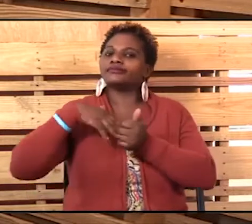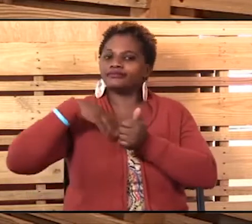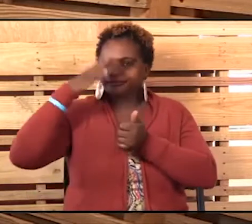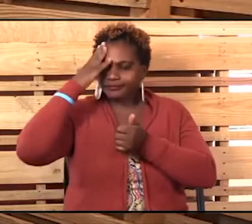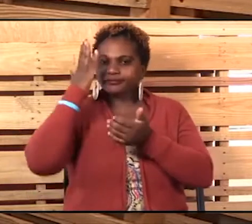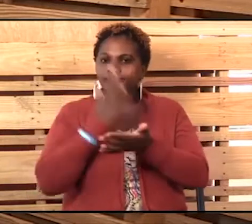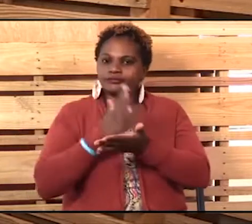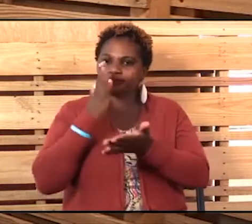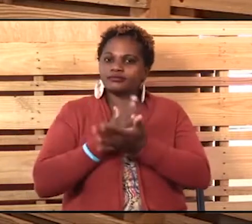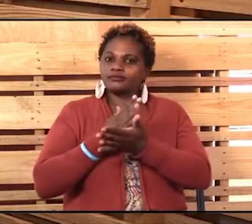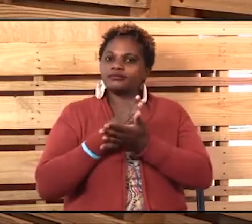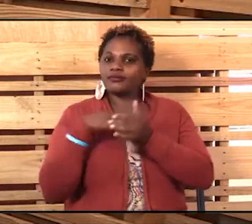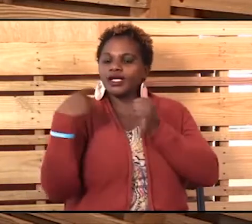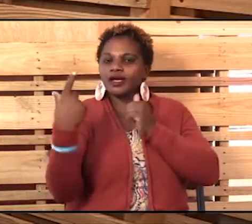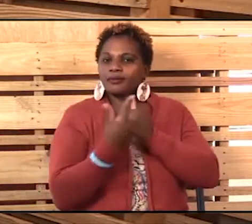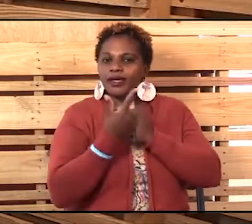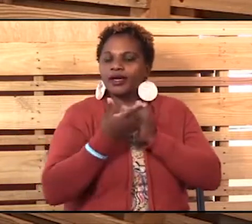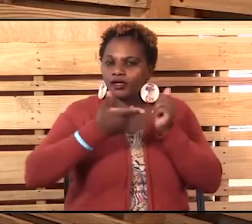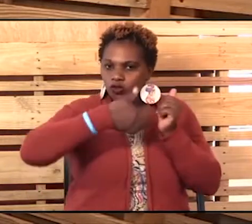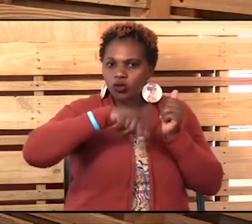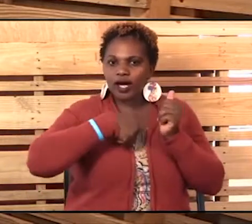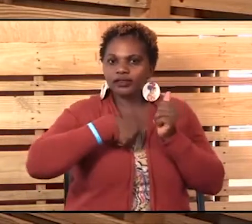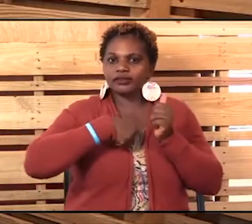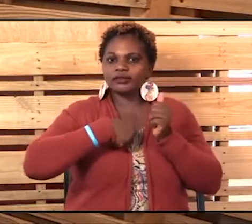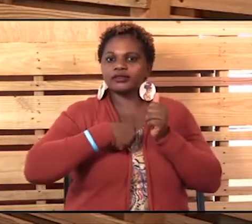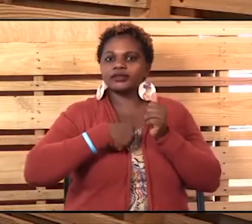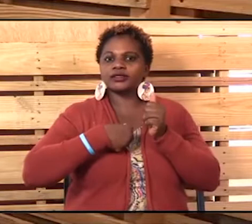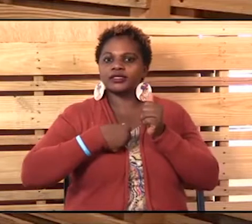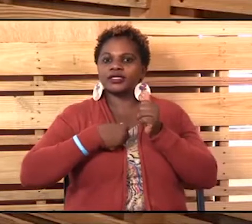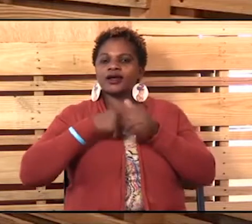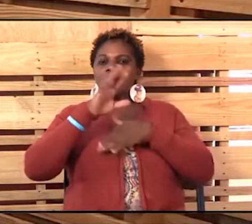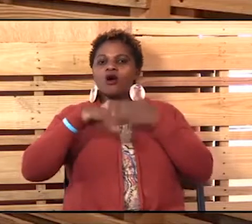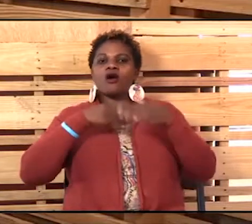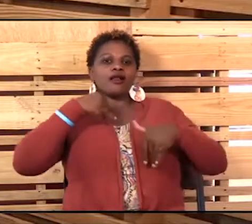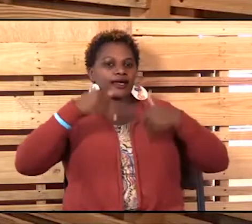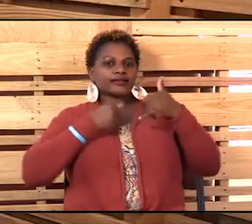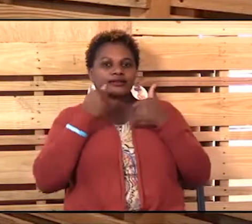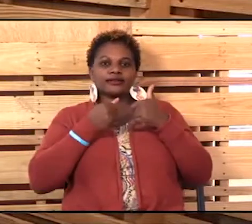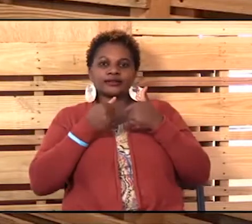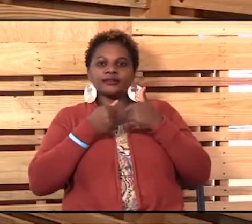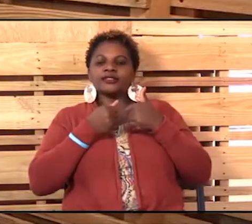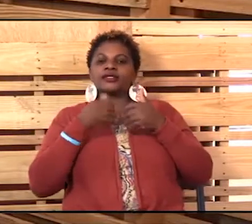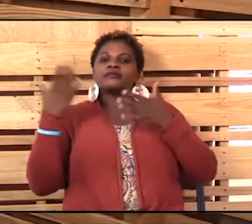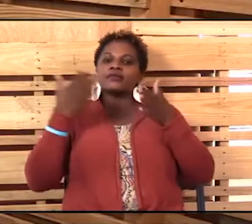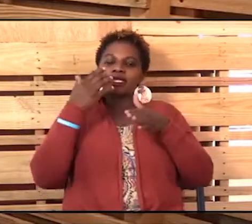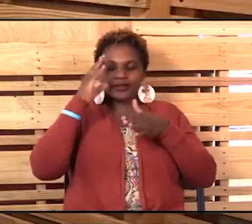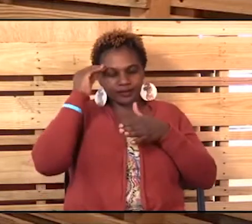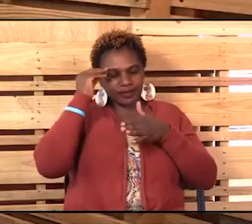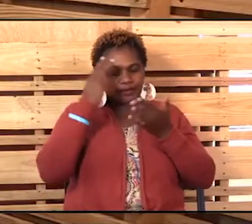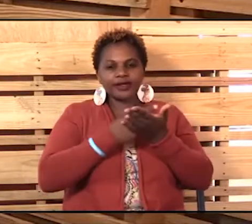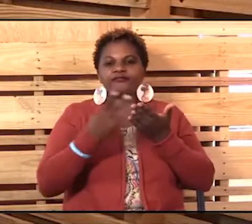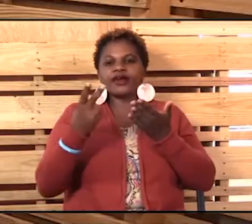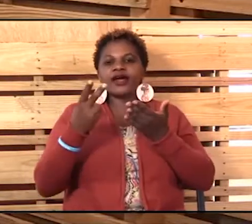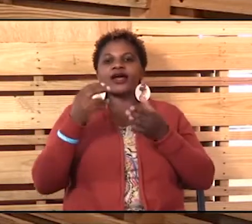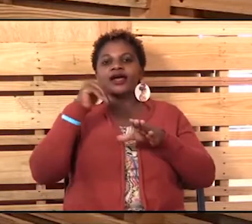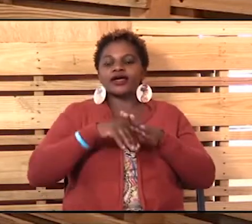it too. He appeared to us. Wow. And they were all excited. And this brings us to our memory verse